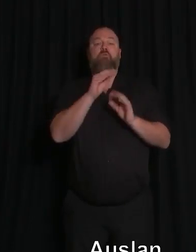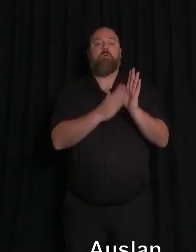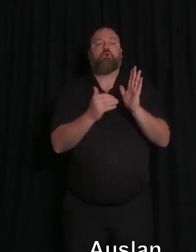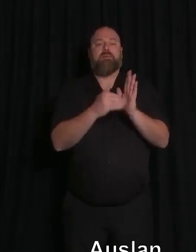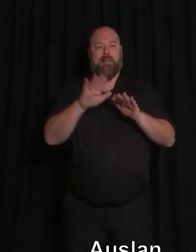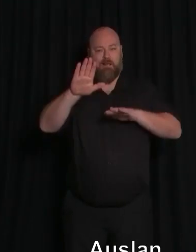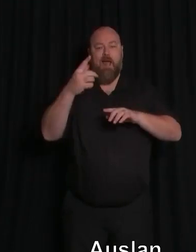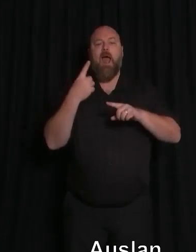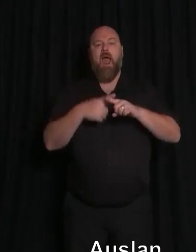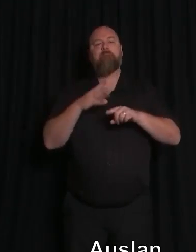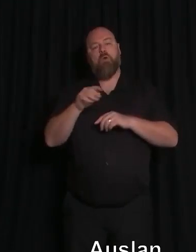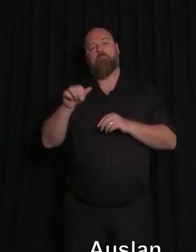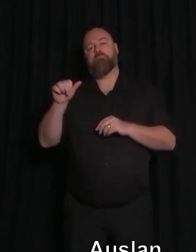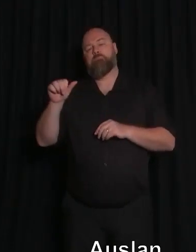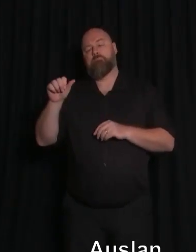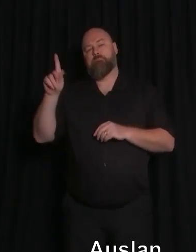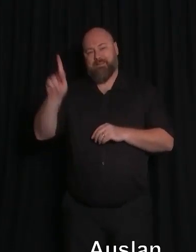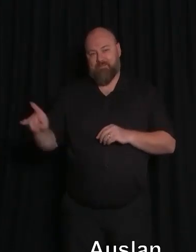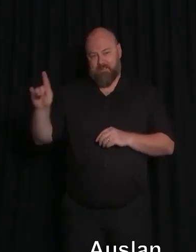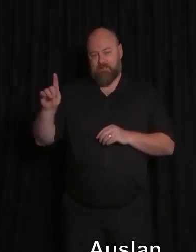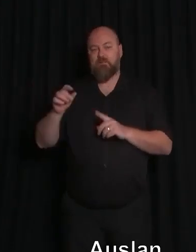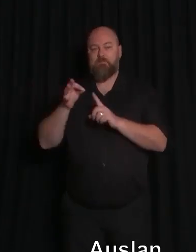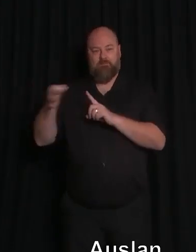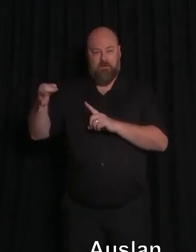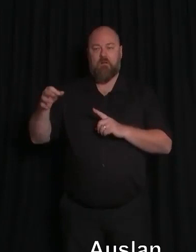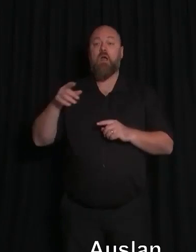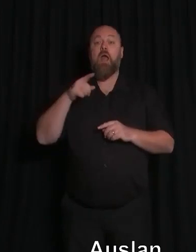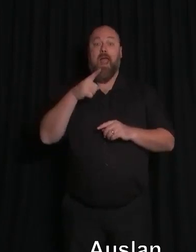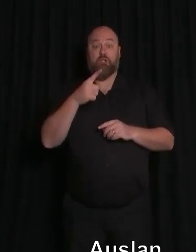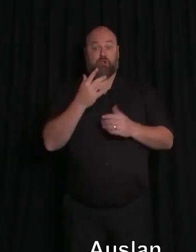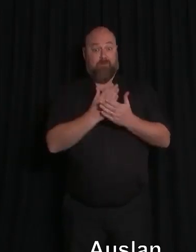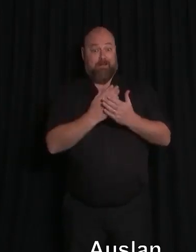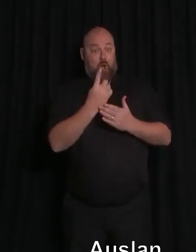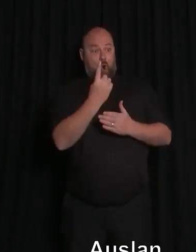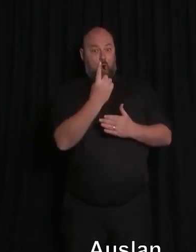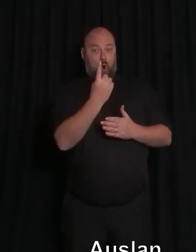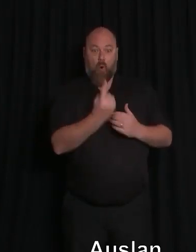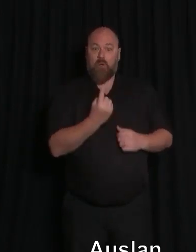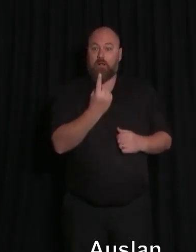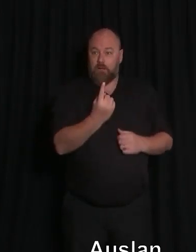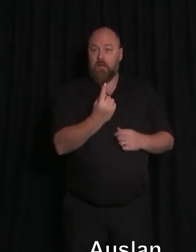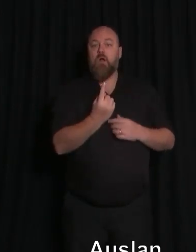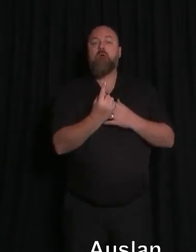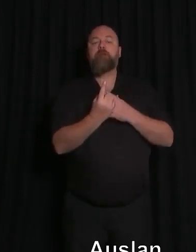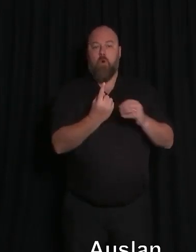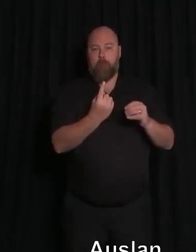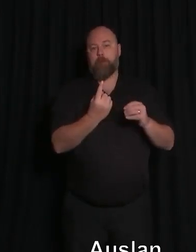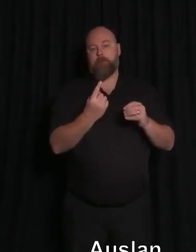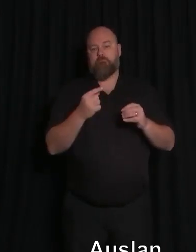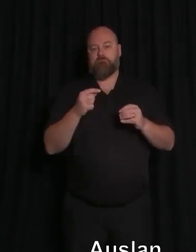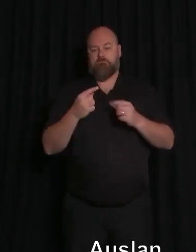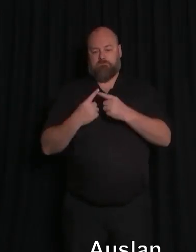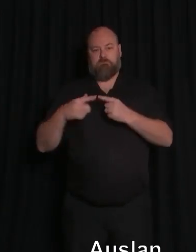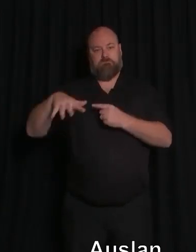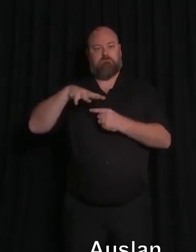the Pacific. And so she is, let's say, the only person who is from this region,